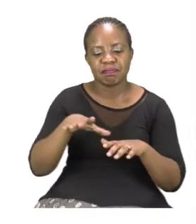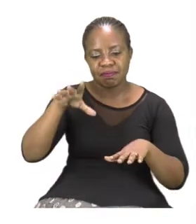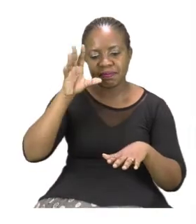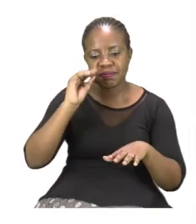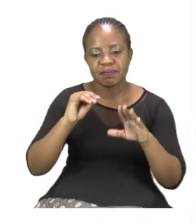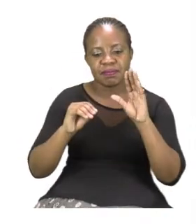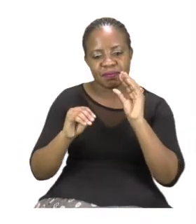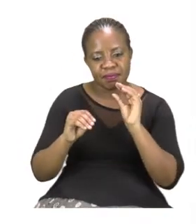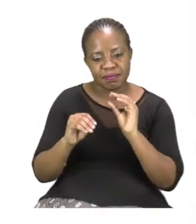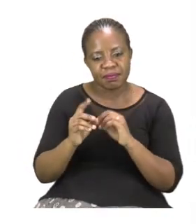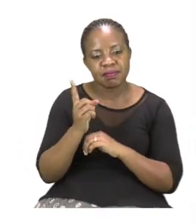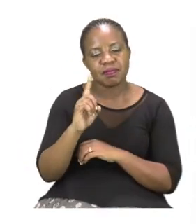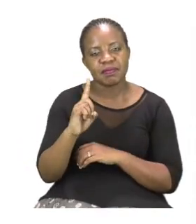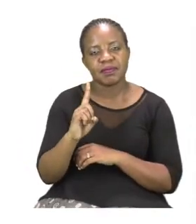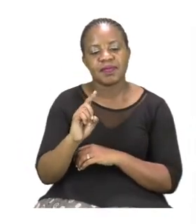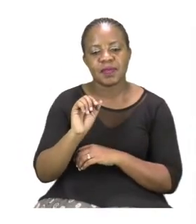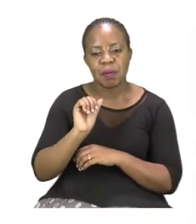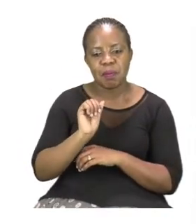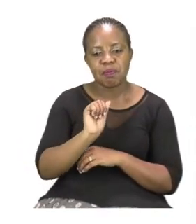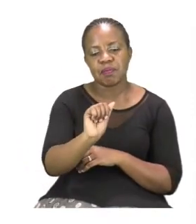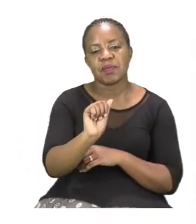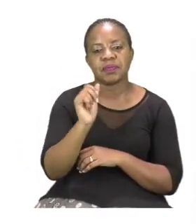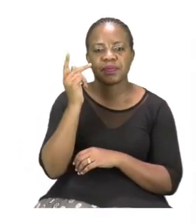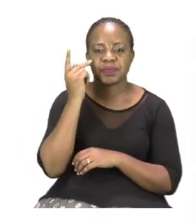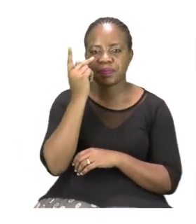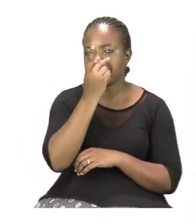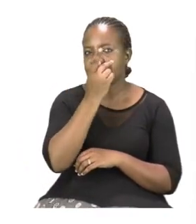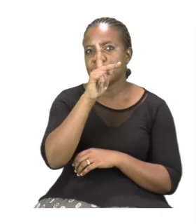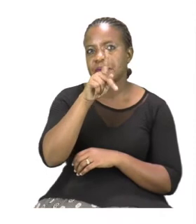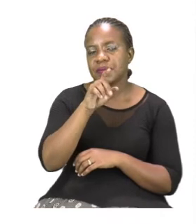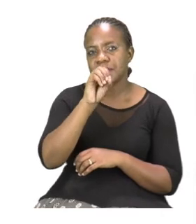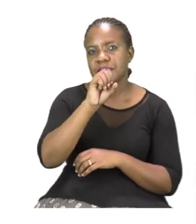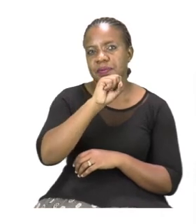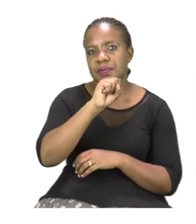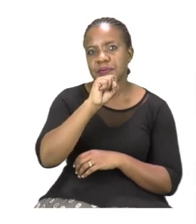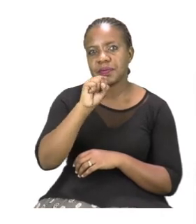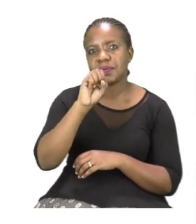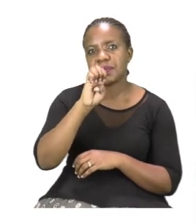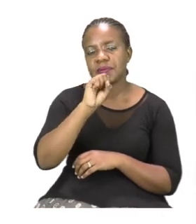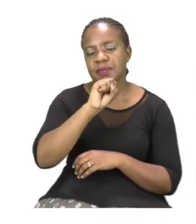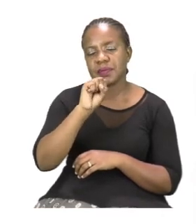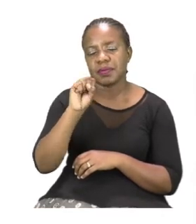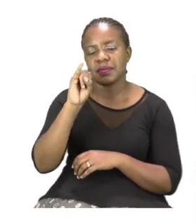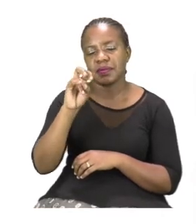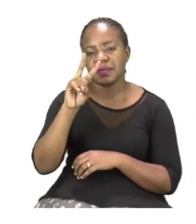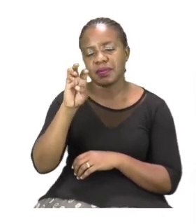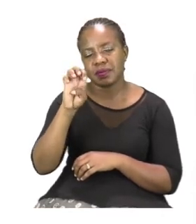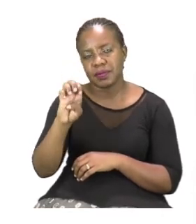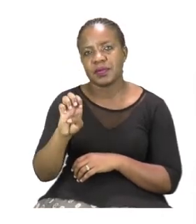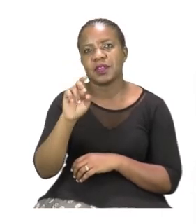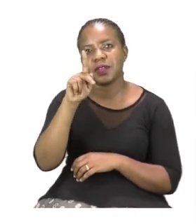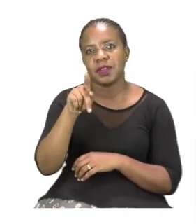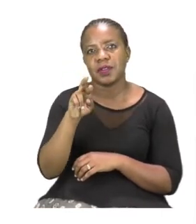possessive pronouns. Now remember, boys and girls, we said possessive pronouns are